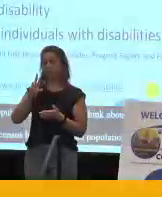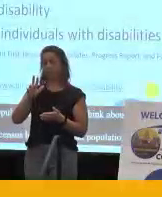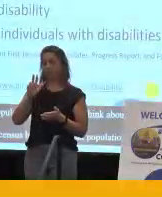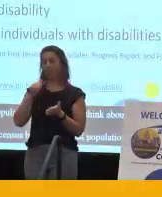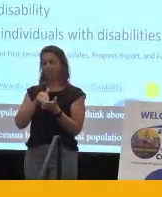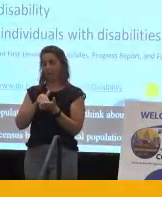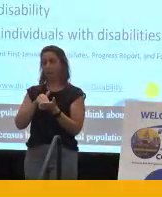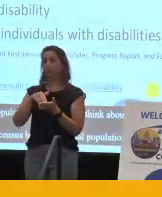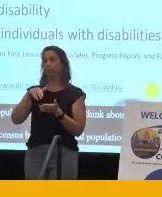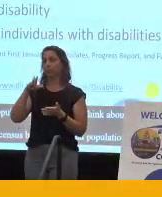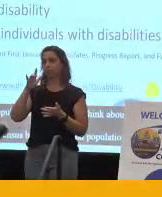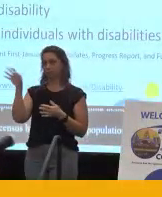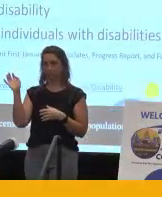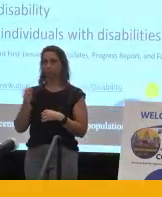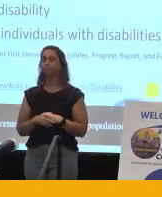12,767,386 people.